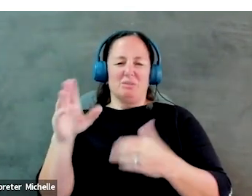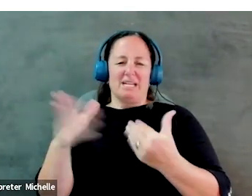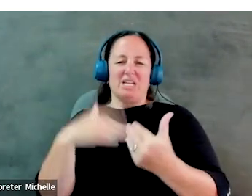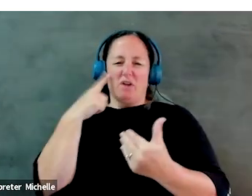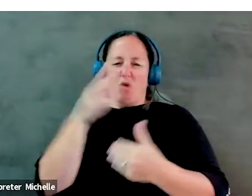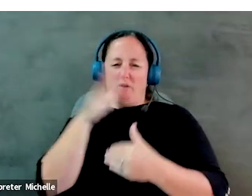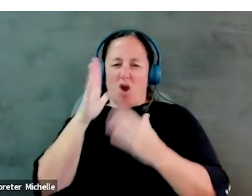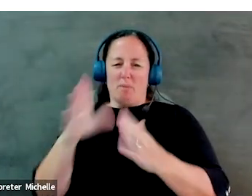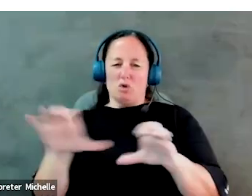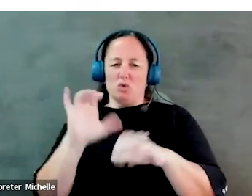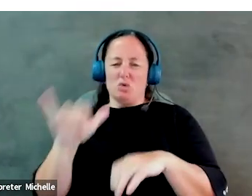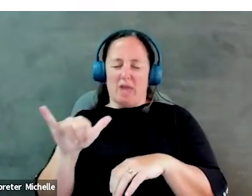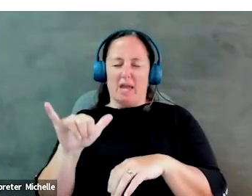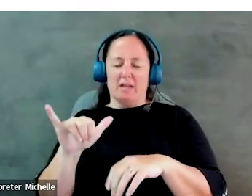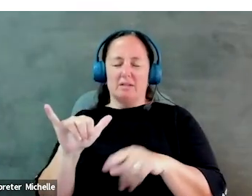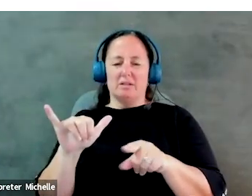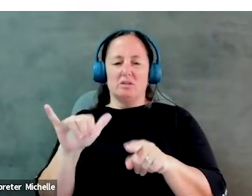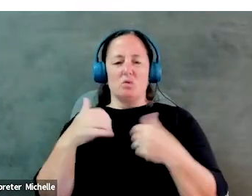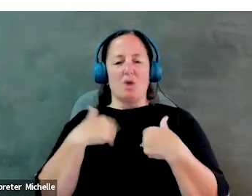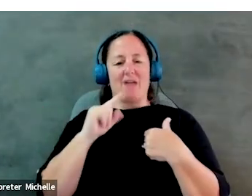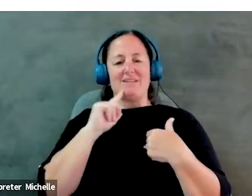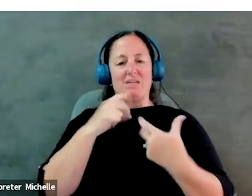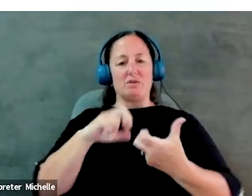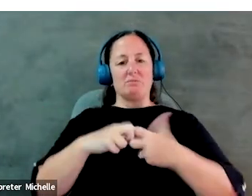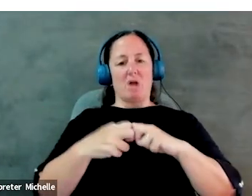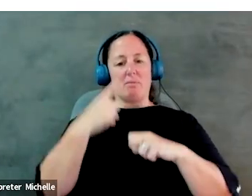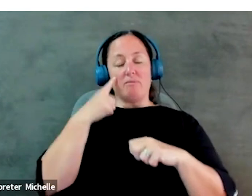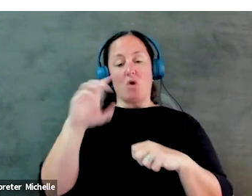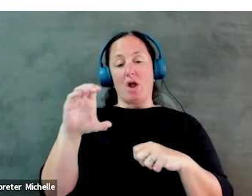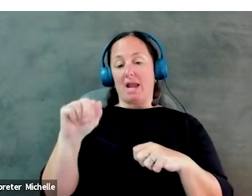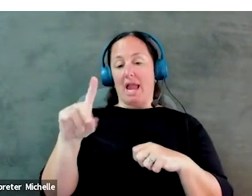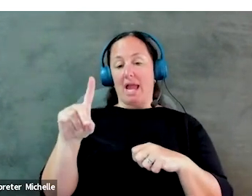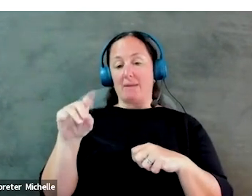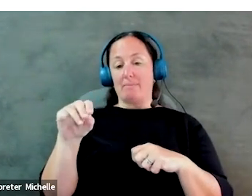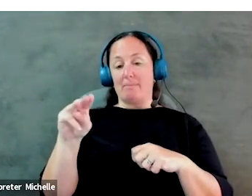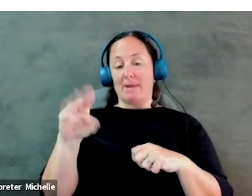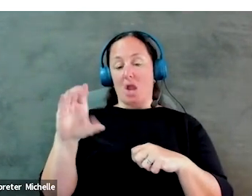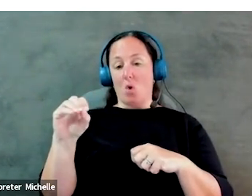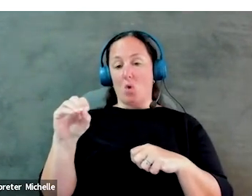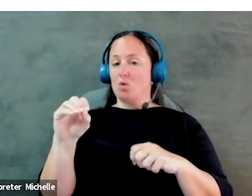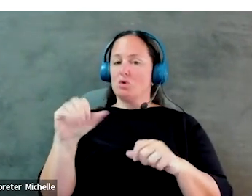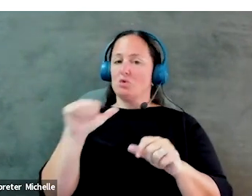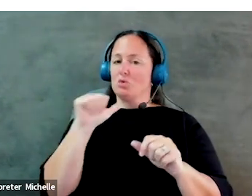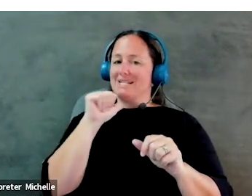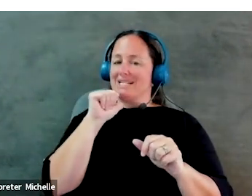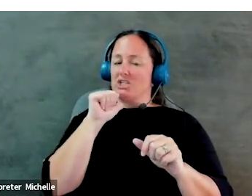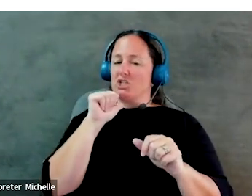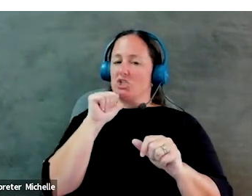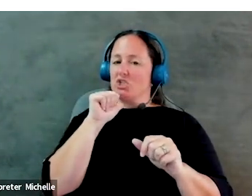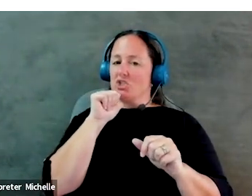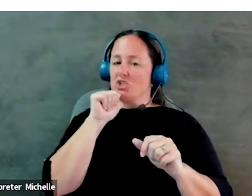a farmer or a producer. So if we have a serious problem of cadmium, we should not be